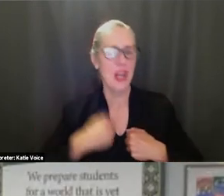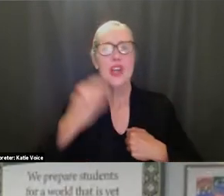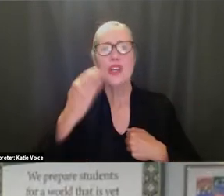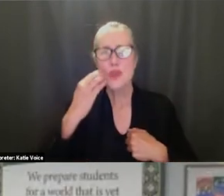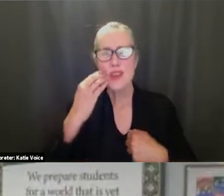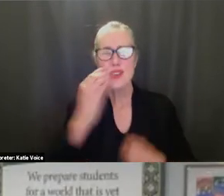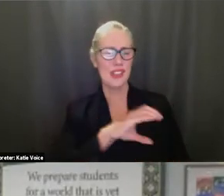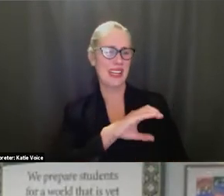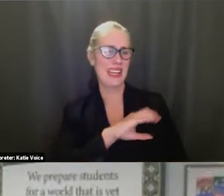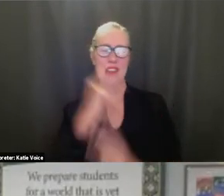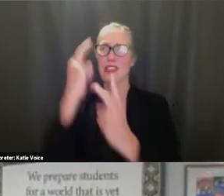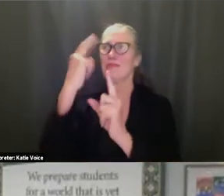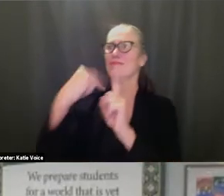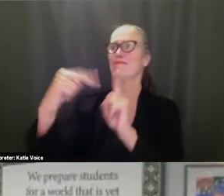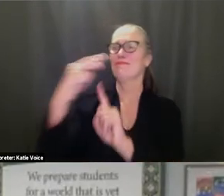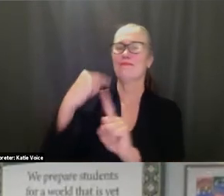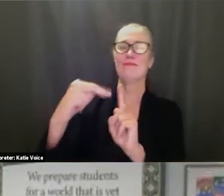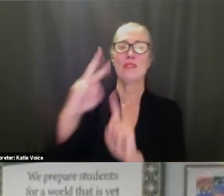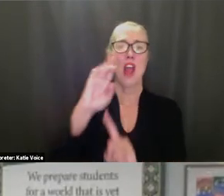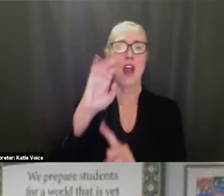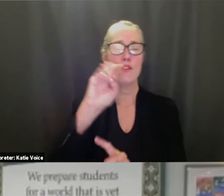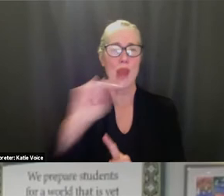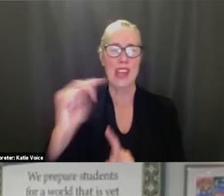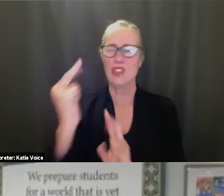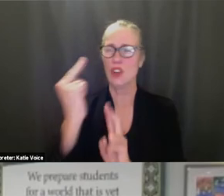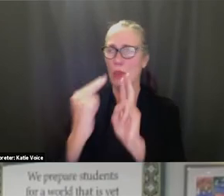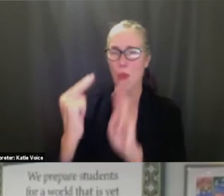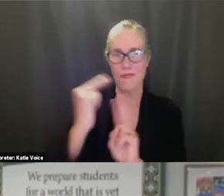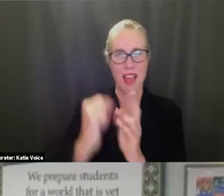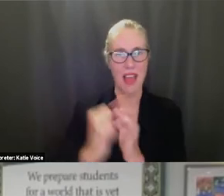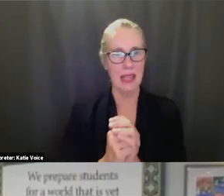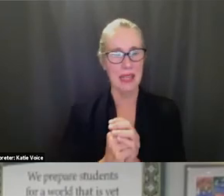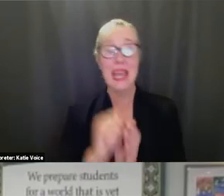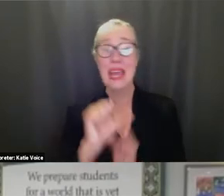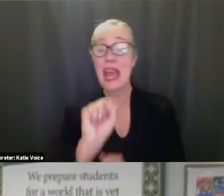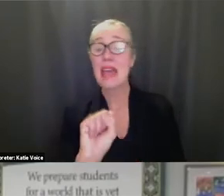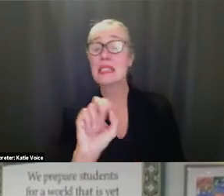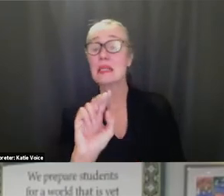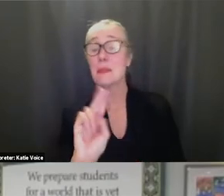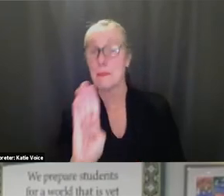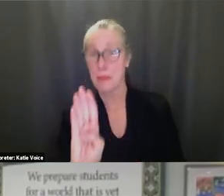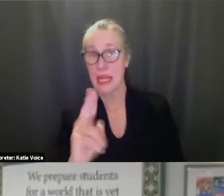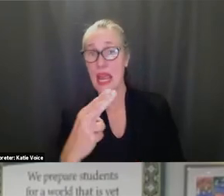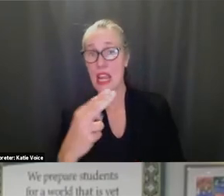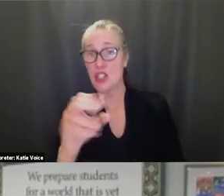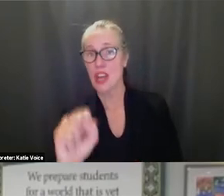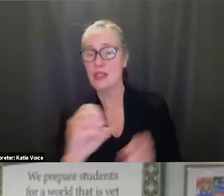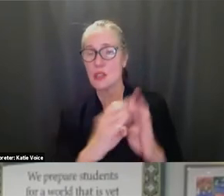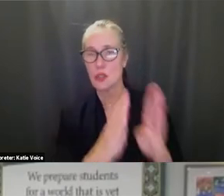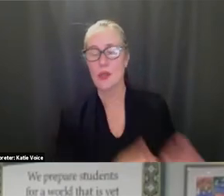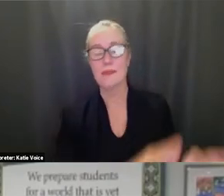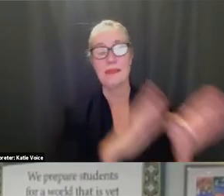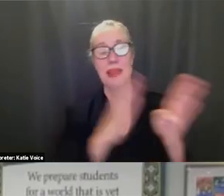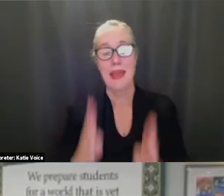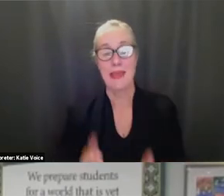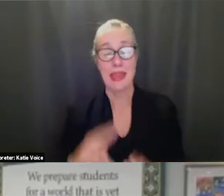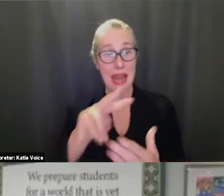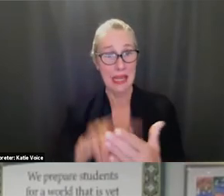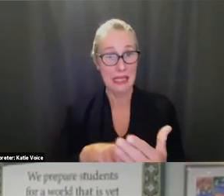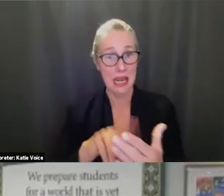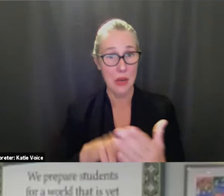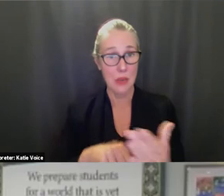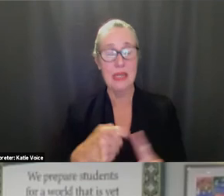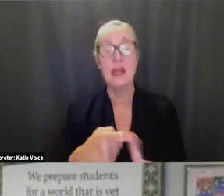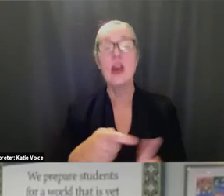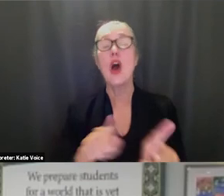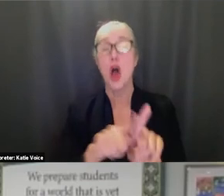characteristic example of racial profiling this was from an sbhs student the next one i have is also from